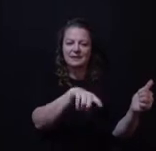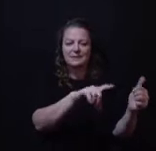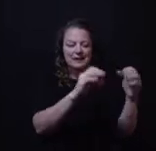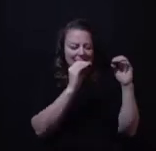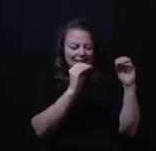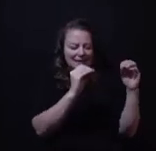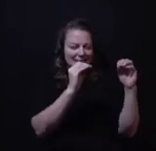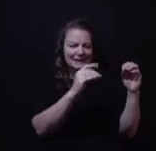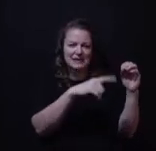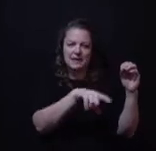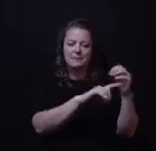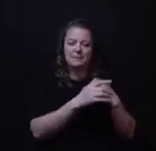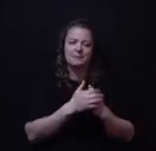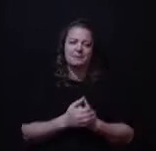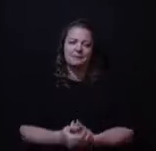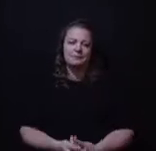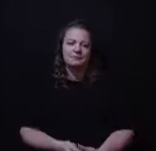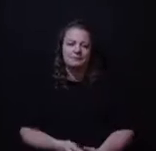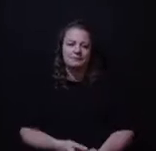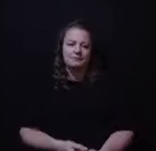them.